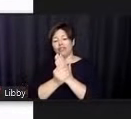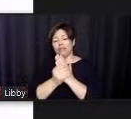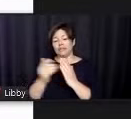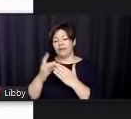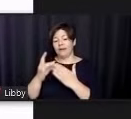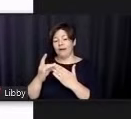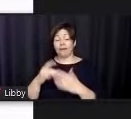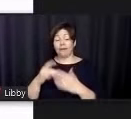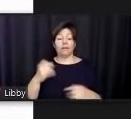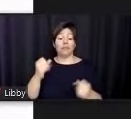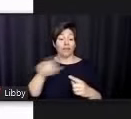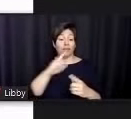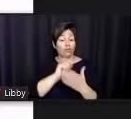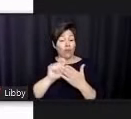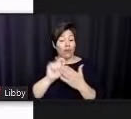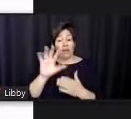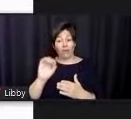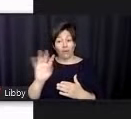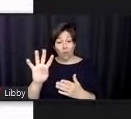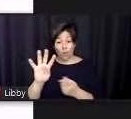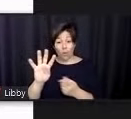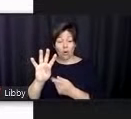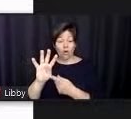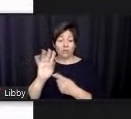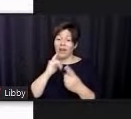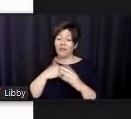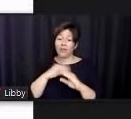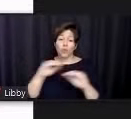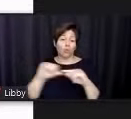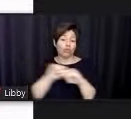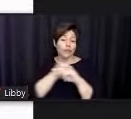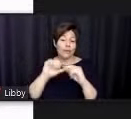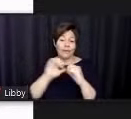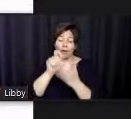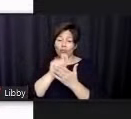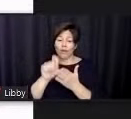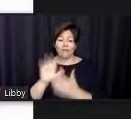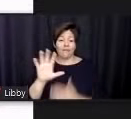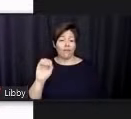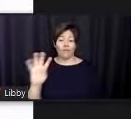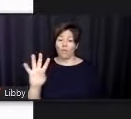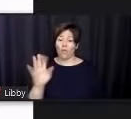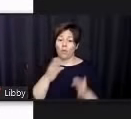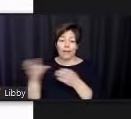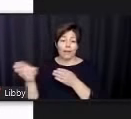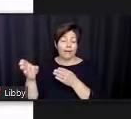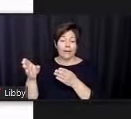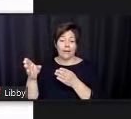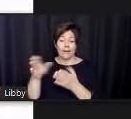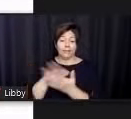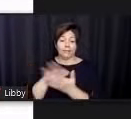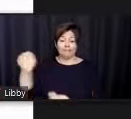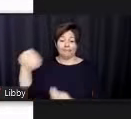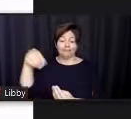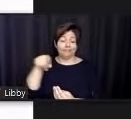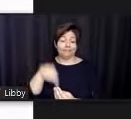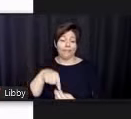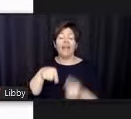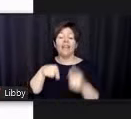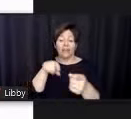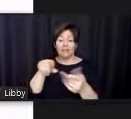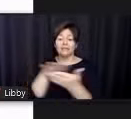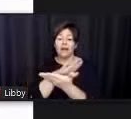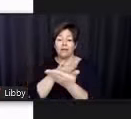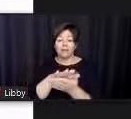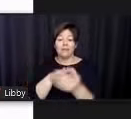who are writing 504 plans often don't have training in how to write a 504 plan. This is a document